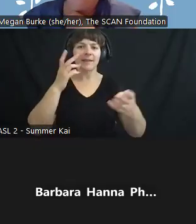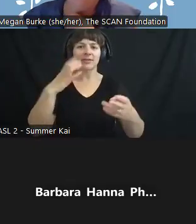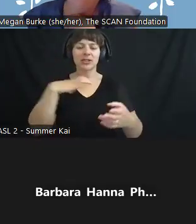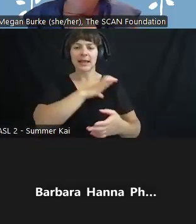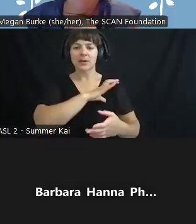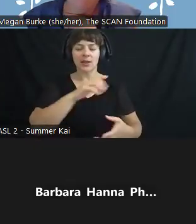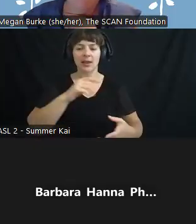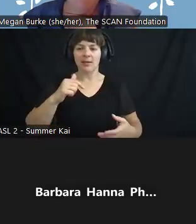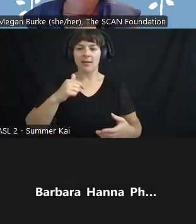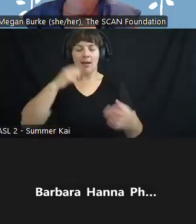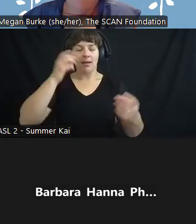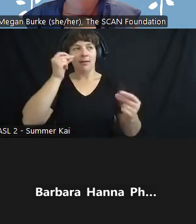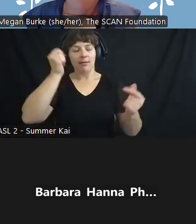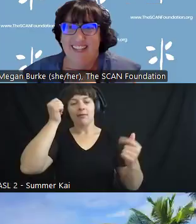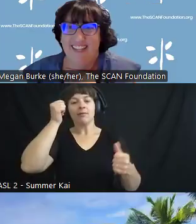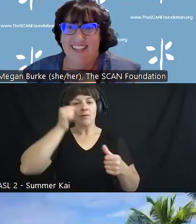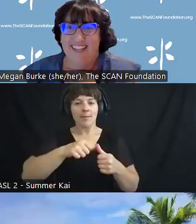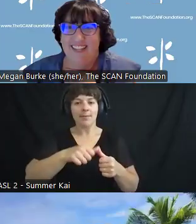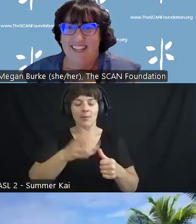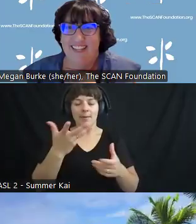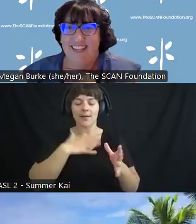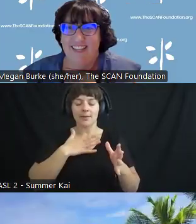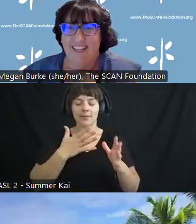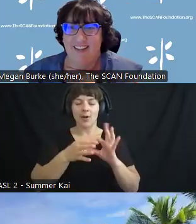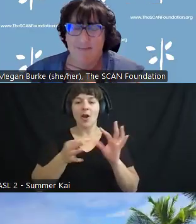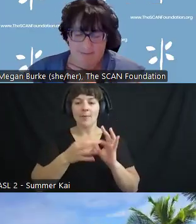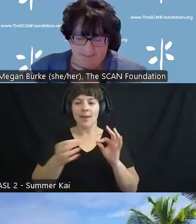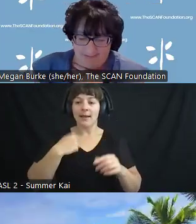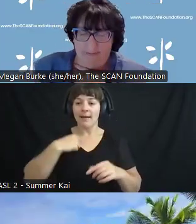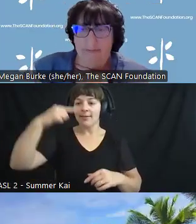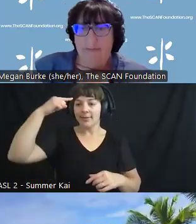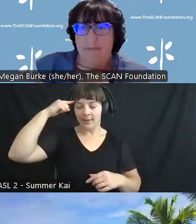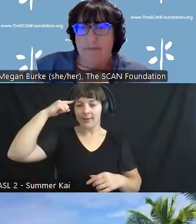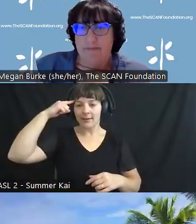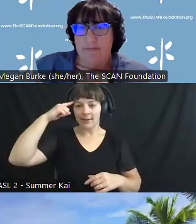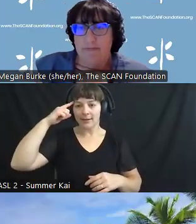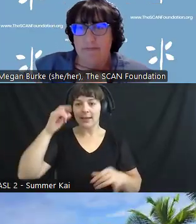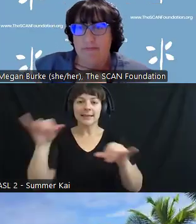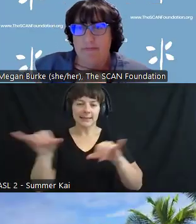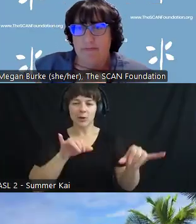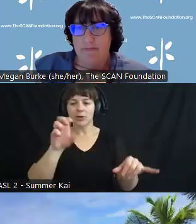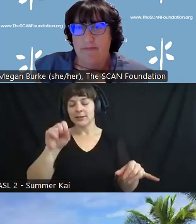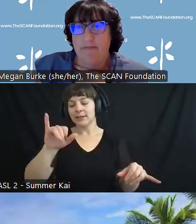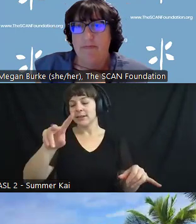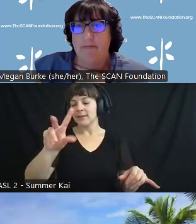me click with what it was I was going to say, which is that I think that, and it's much like what Sylvia has said and Andrea has already